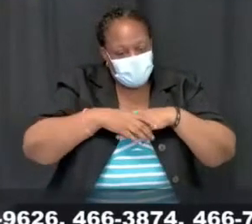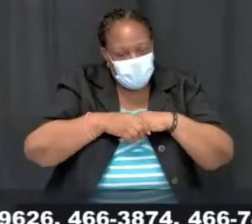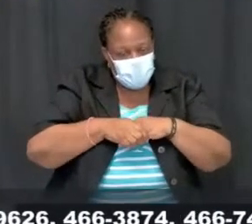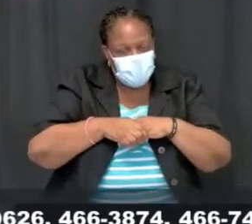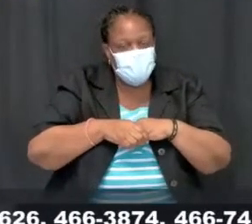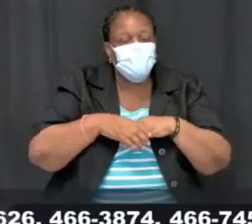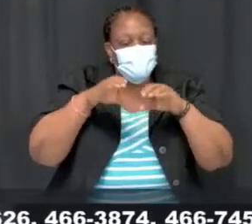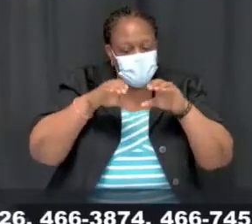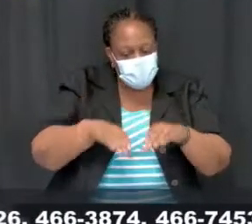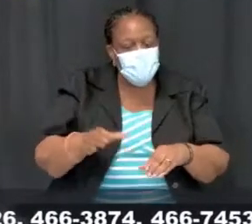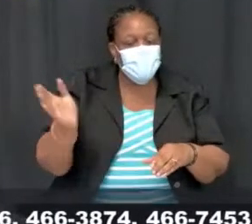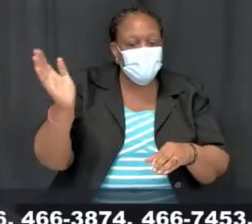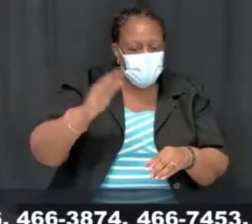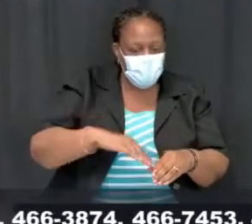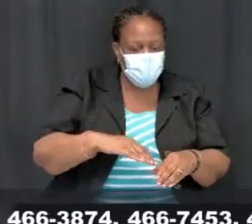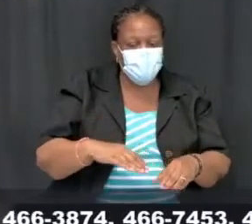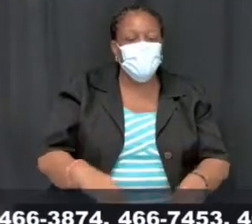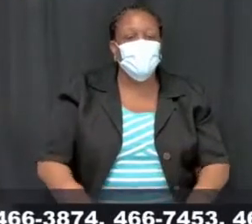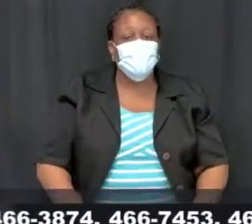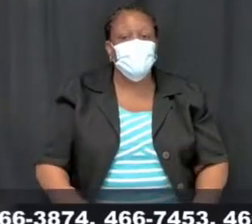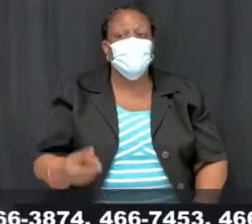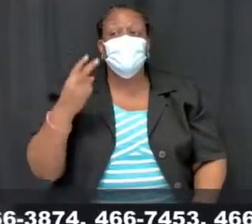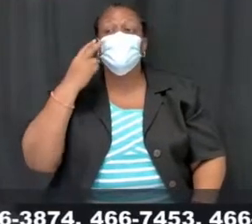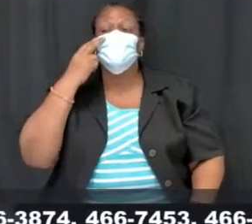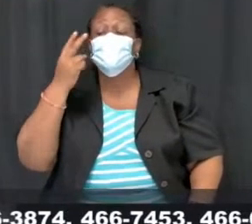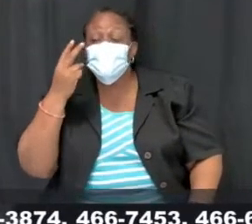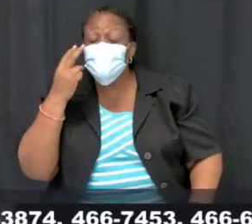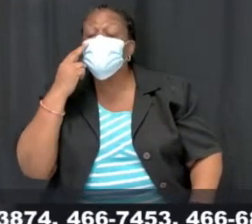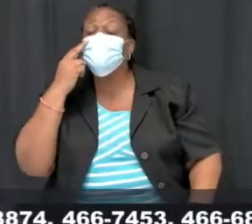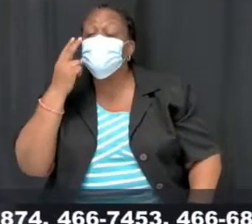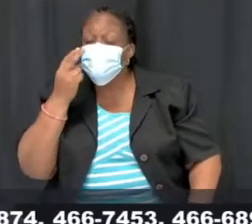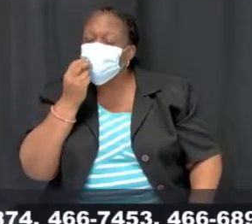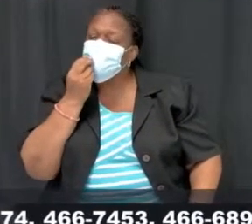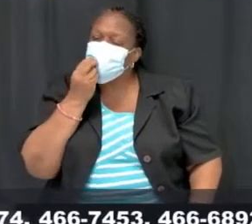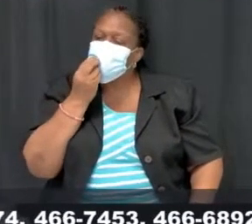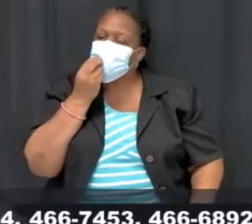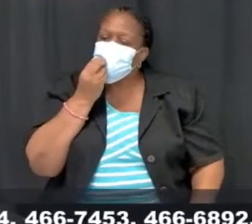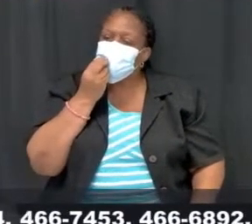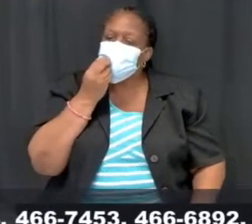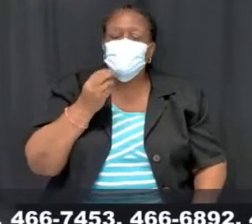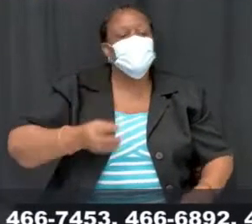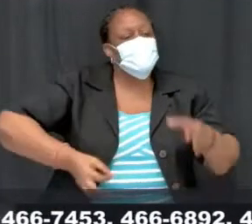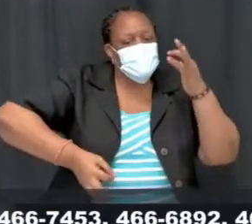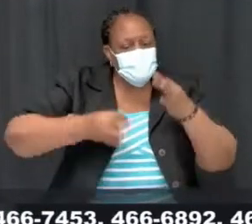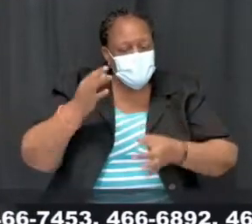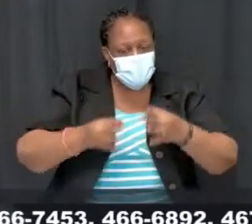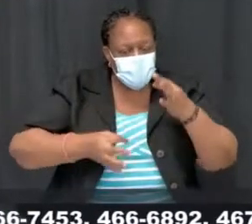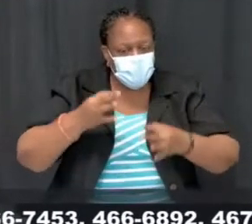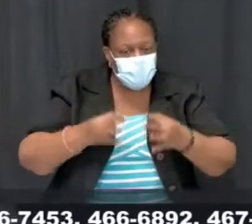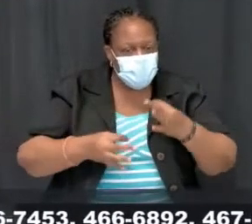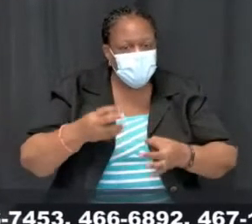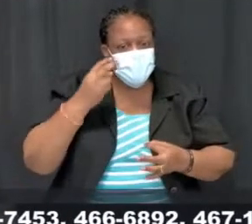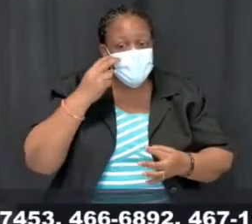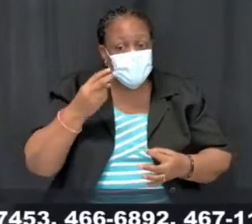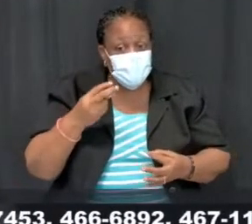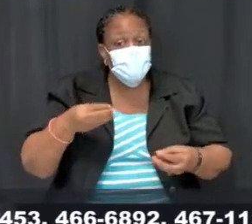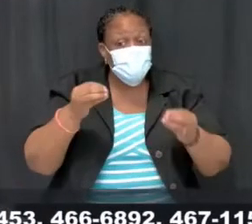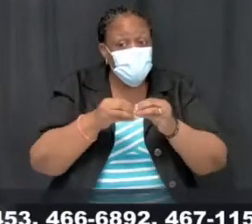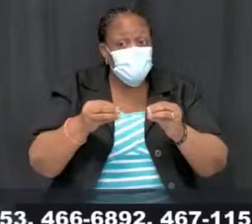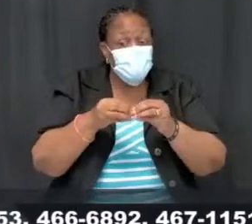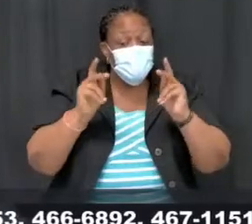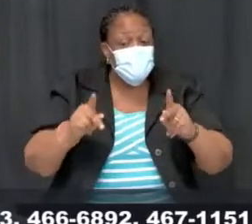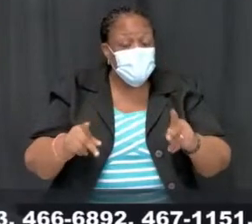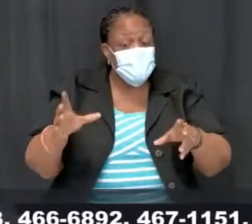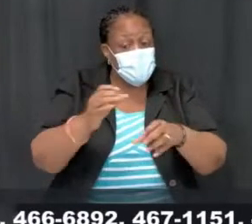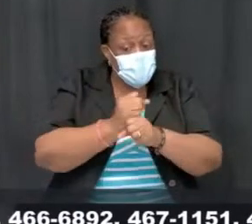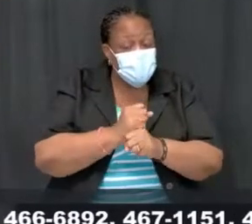the situation changes where our healthcare system appear to be getting overwhelmed, we might even put back on travel